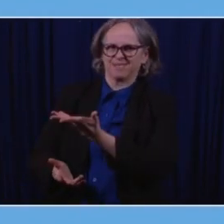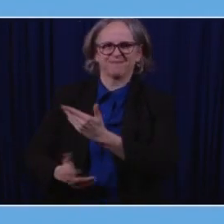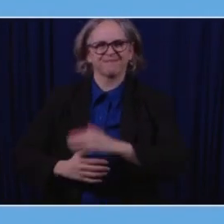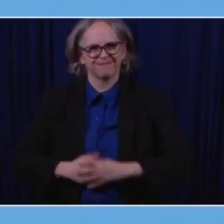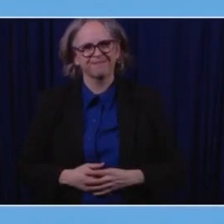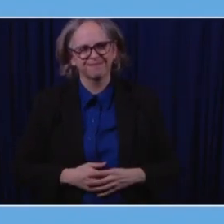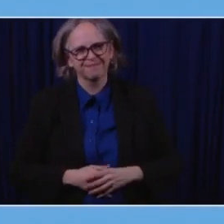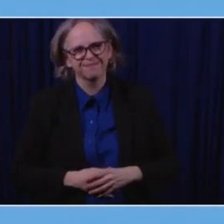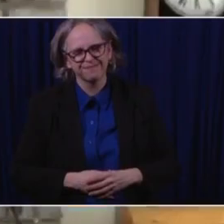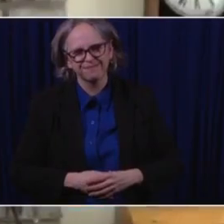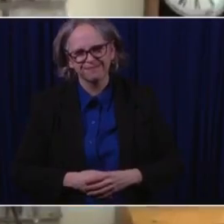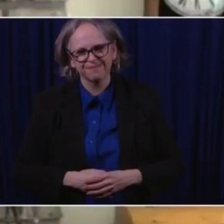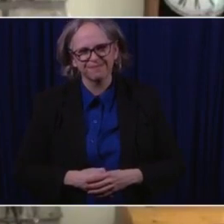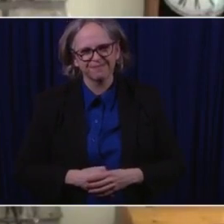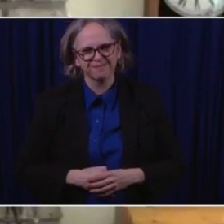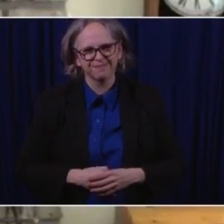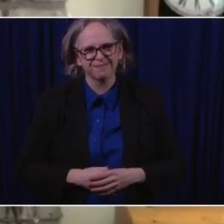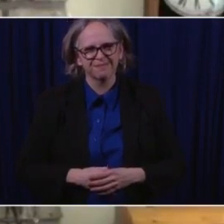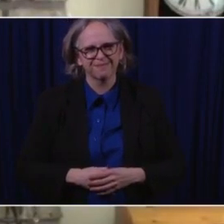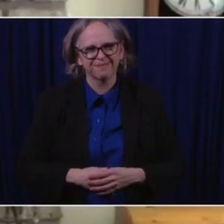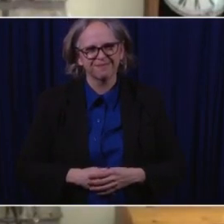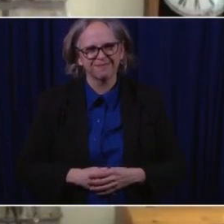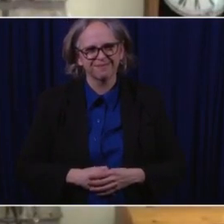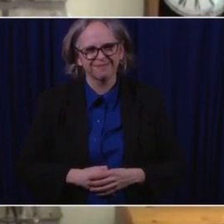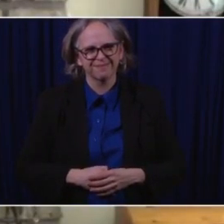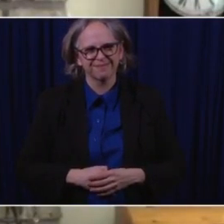Let me now